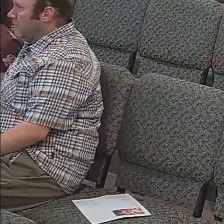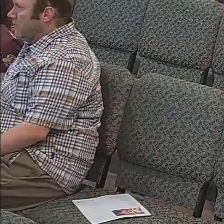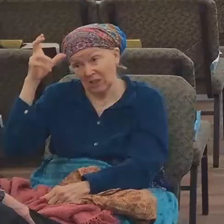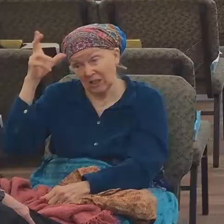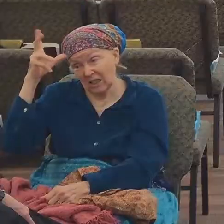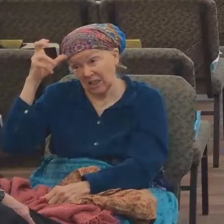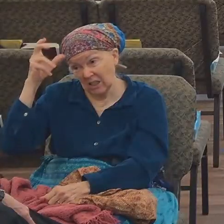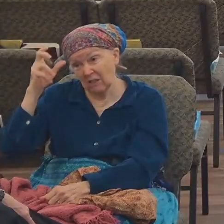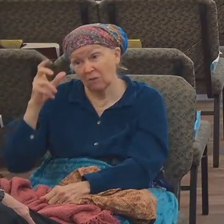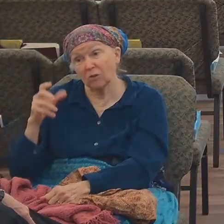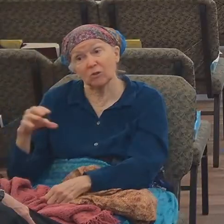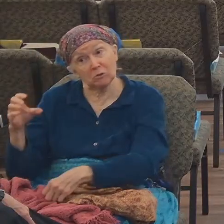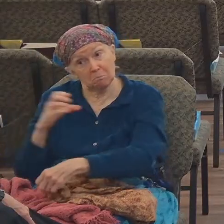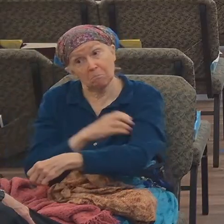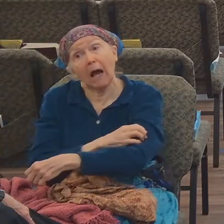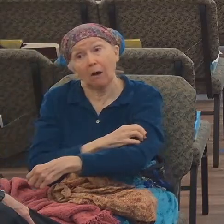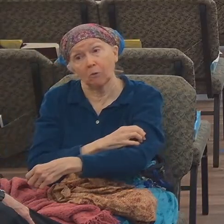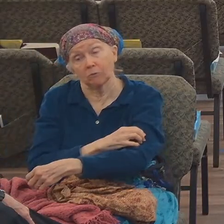So